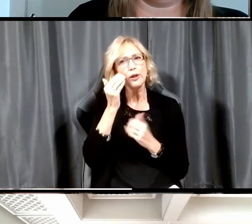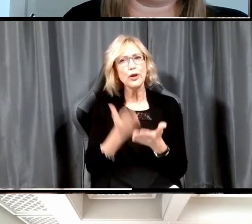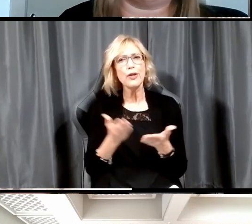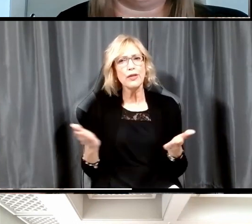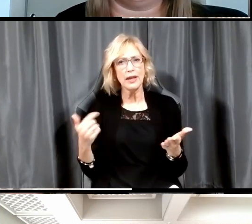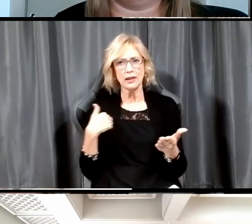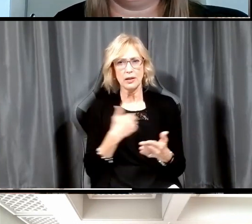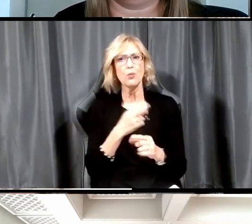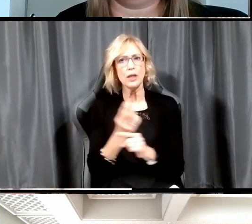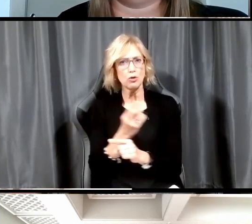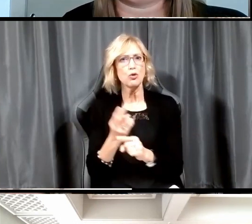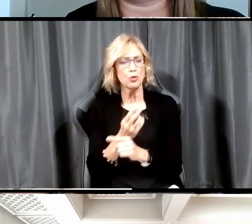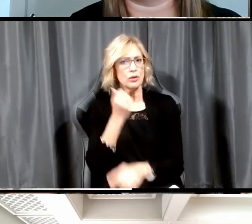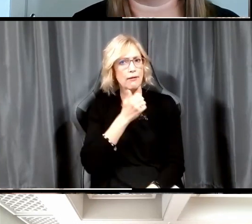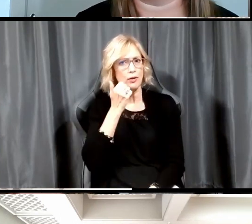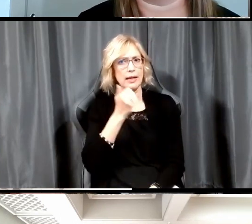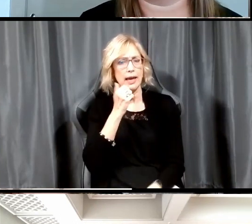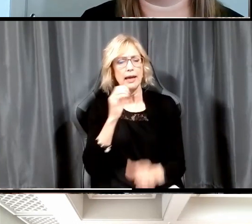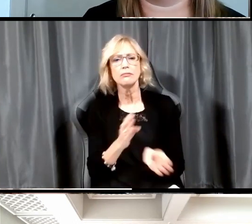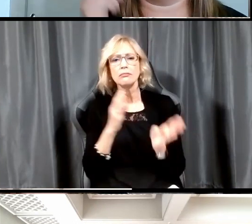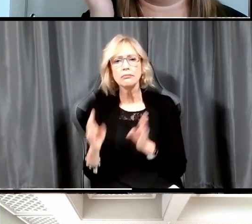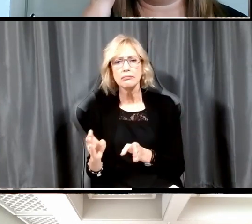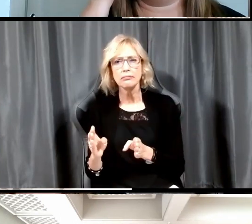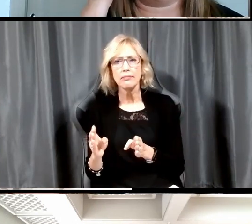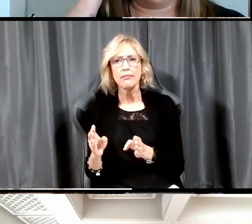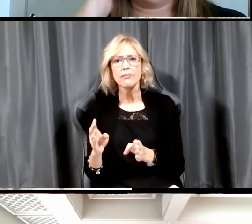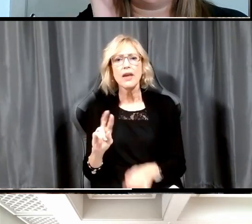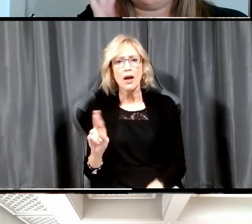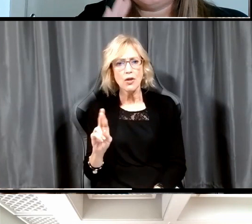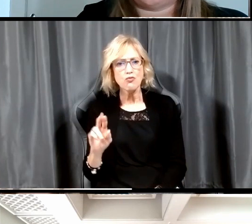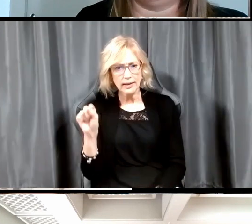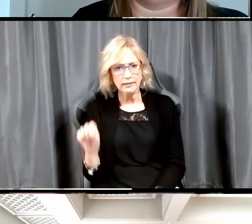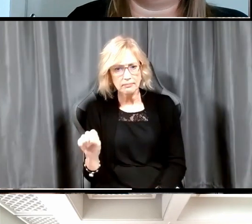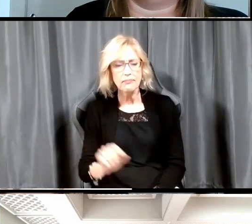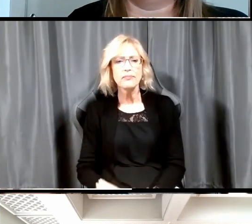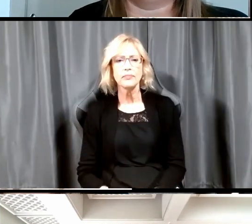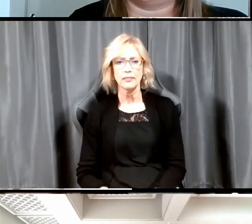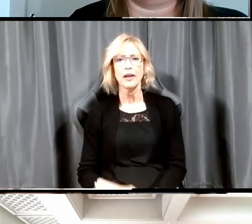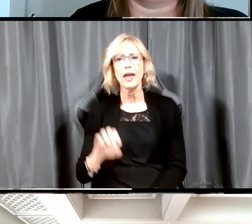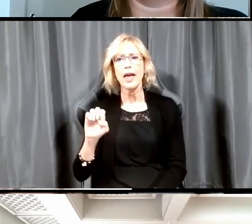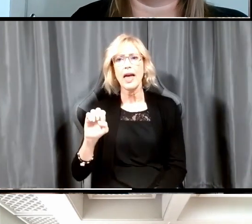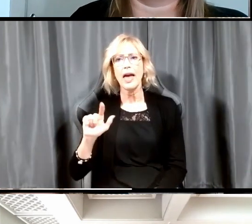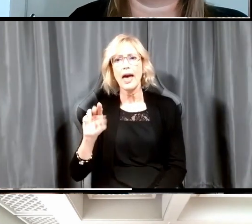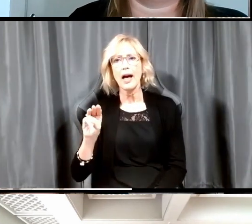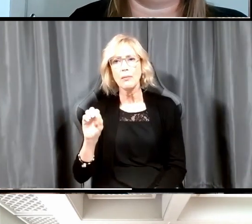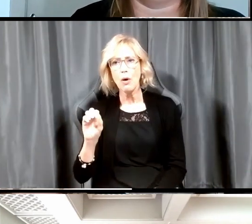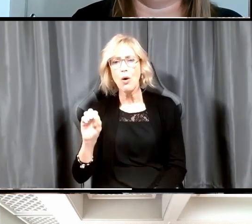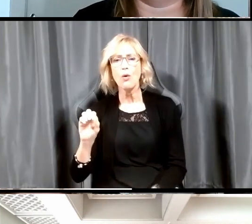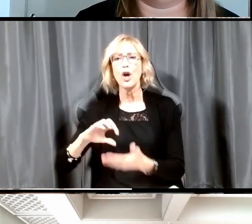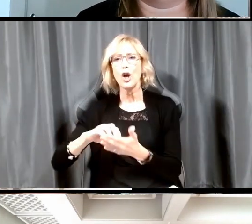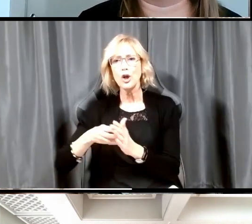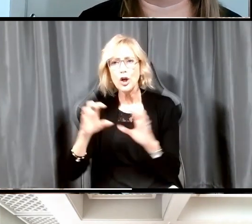that we use daily. Then you have on the right bottom screen is Elmo and Cookie Monster